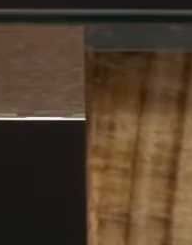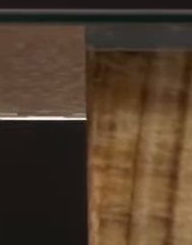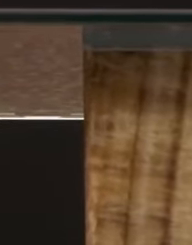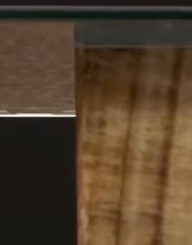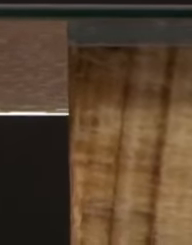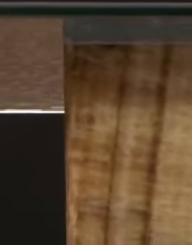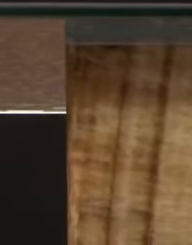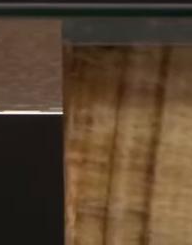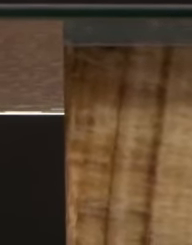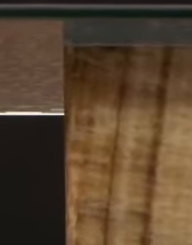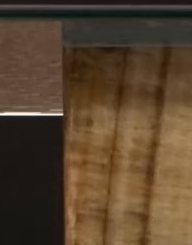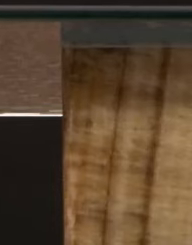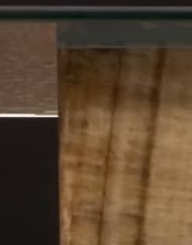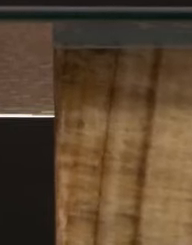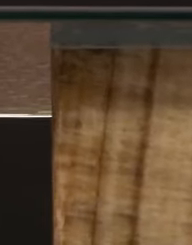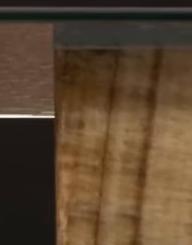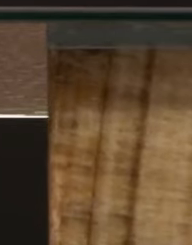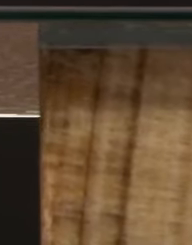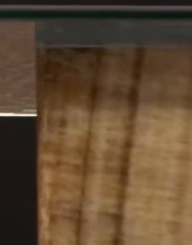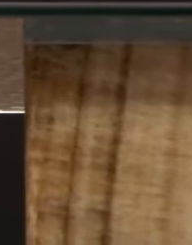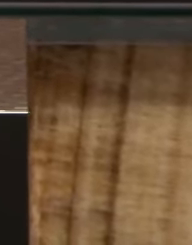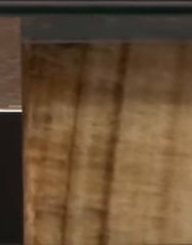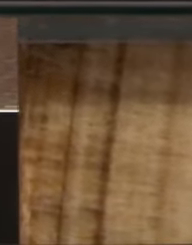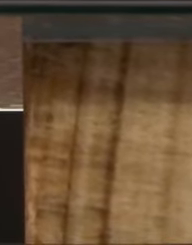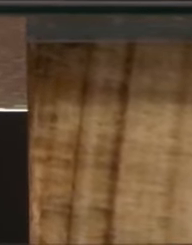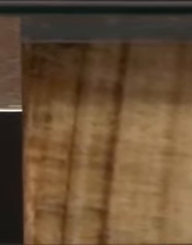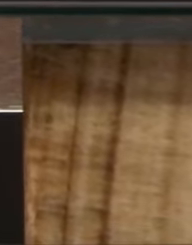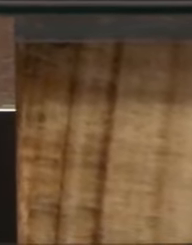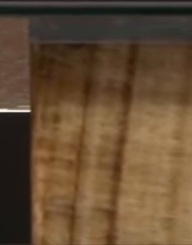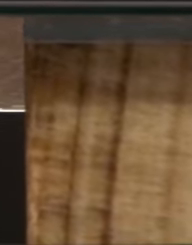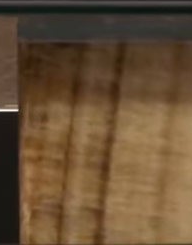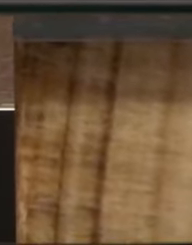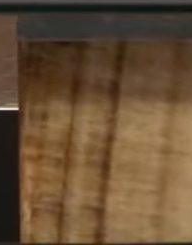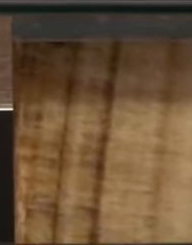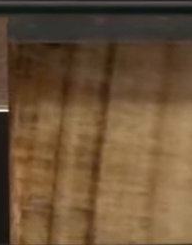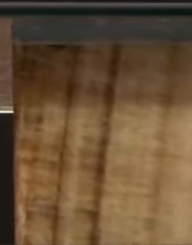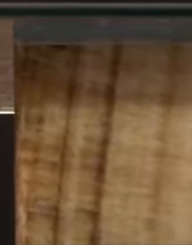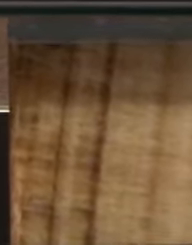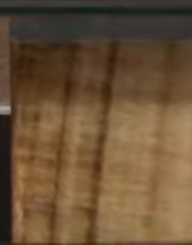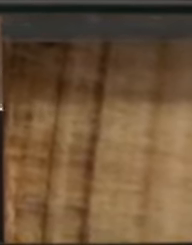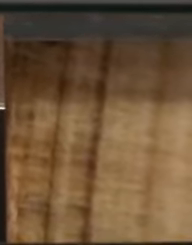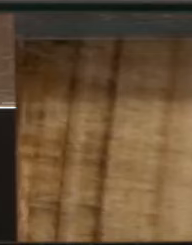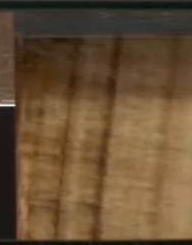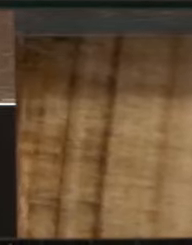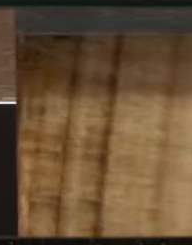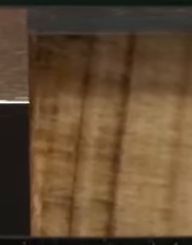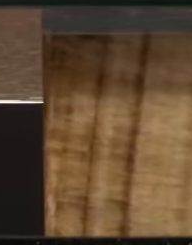God. The grace, the provision, the promise, and the